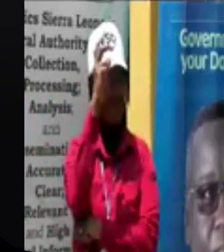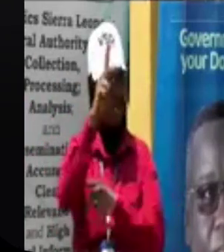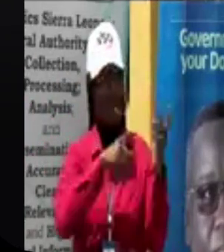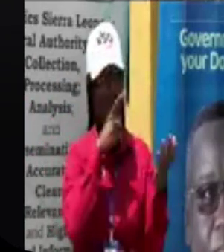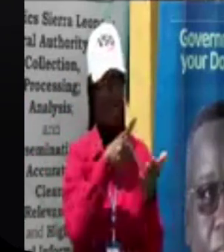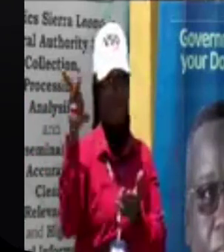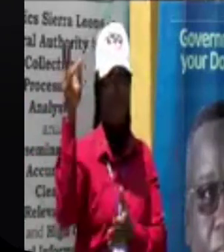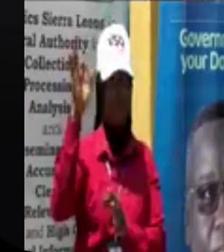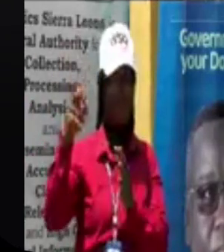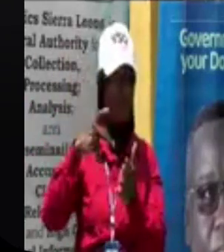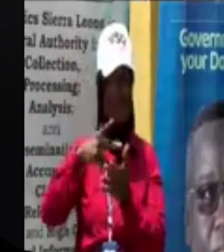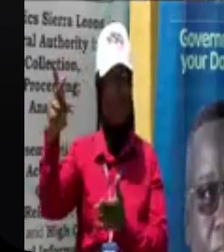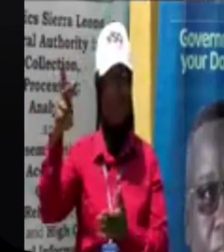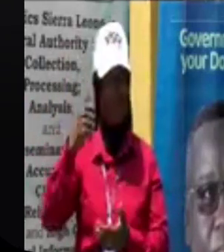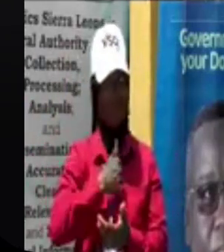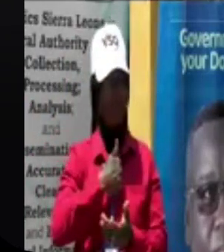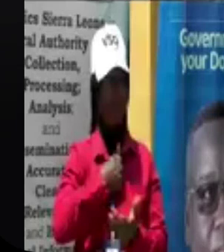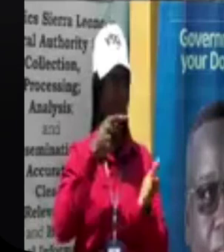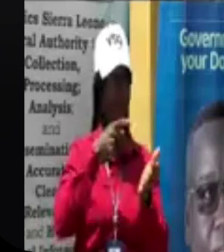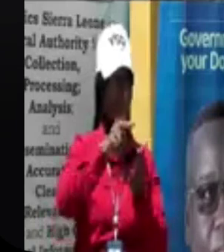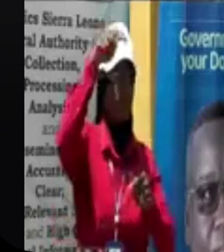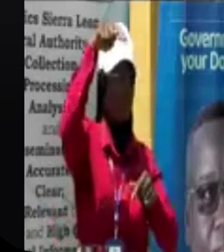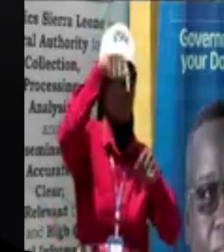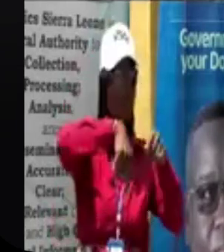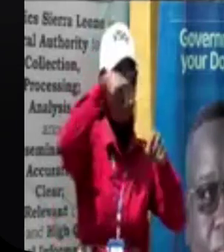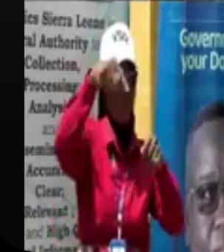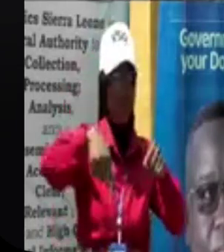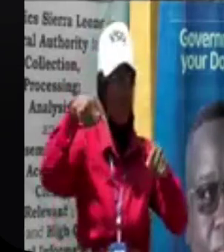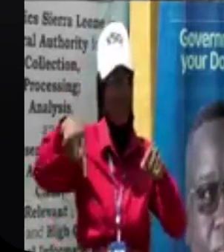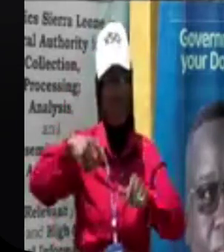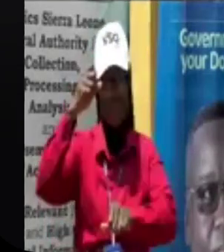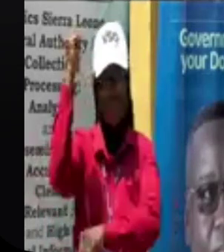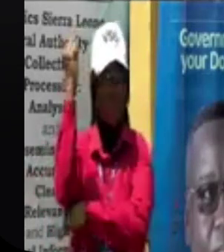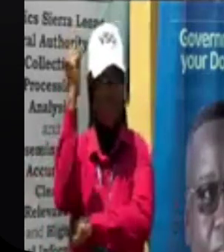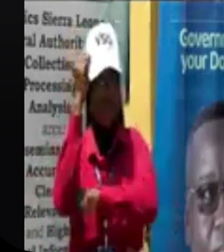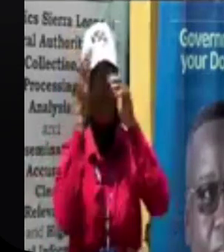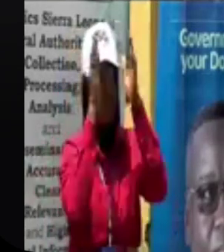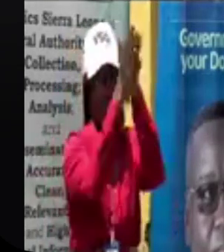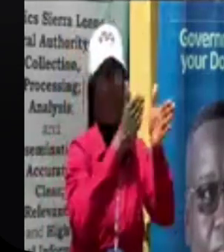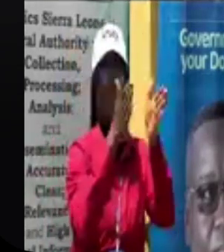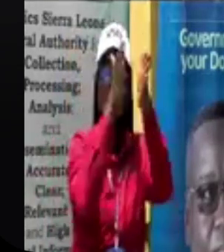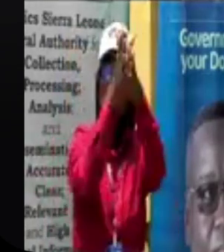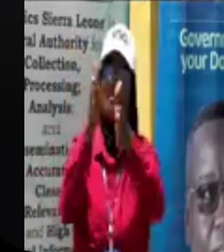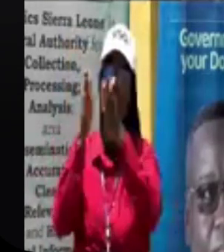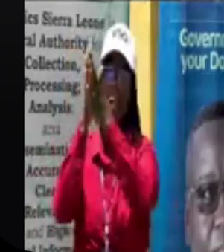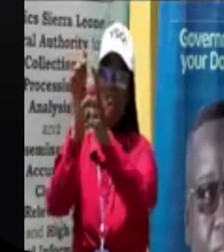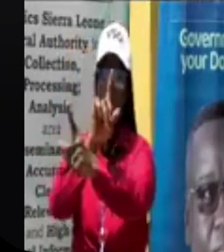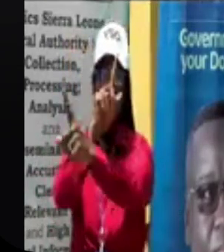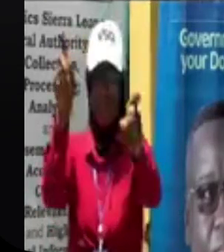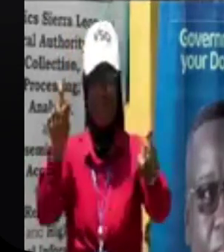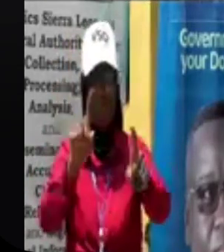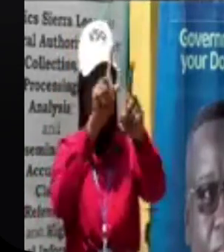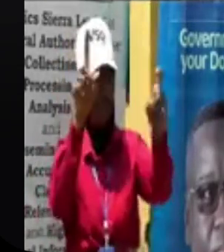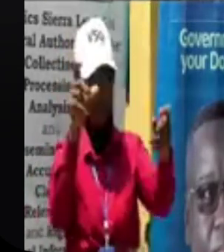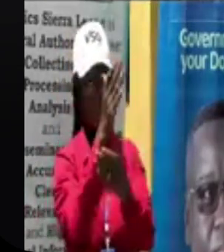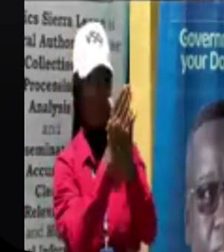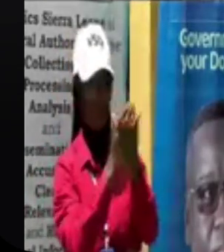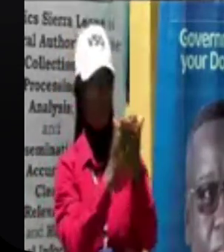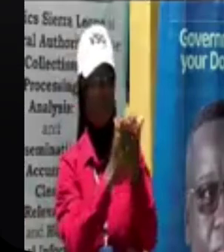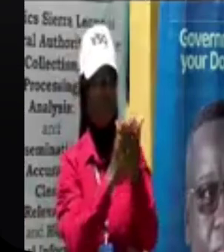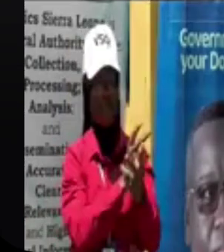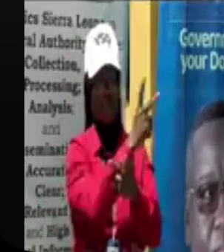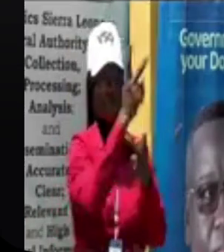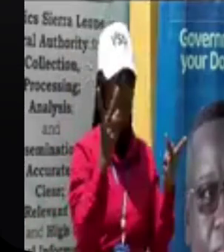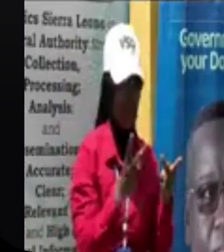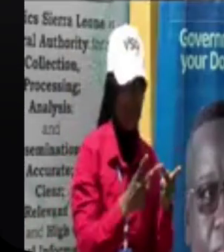you want to pay them or now we people for pay for dig them pole and they because people they go after me for asking them questions they and so side they already put them.